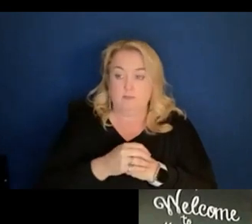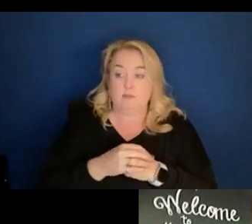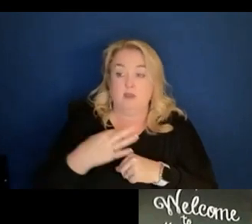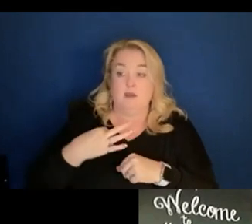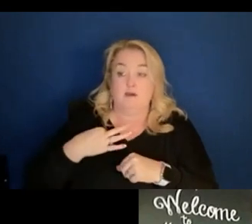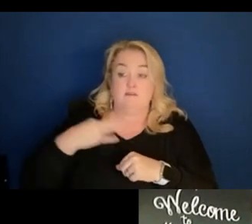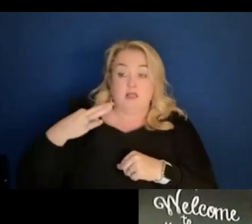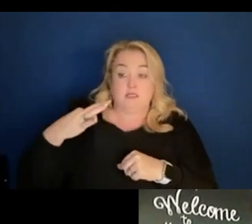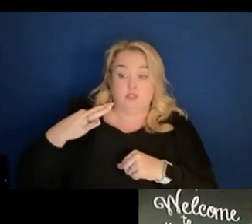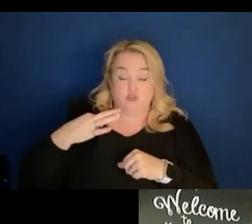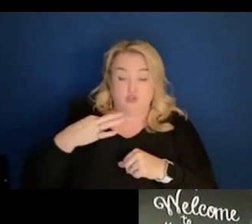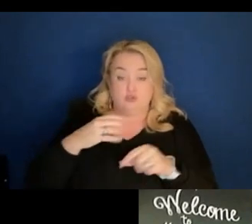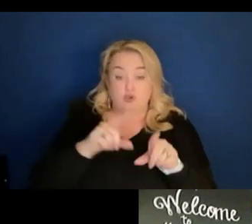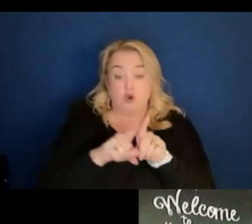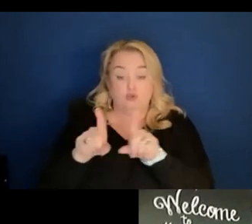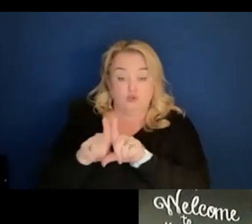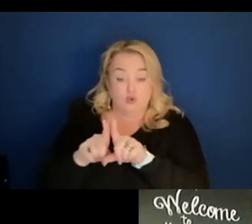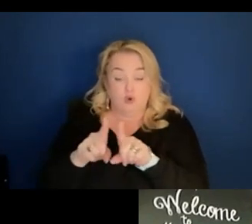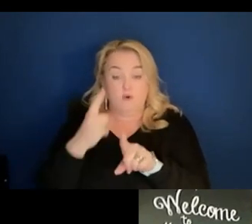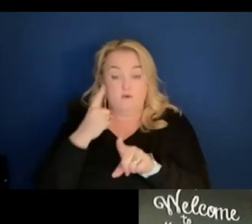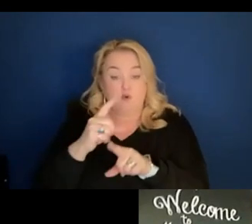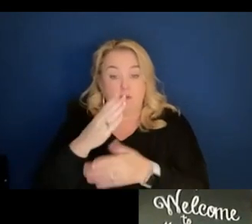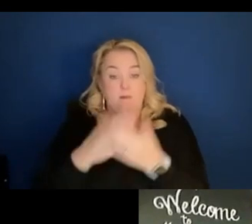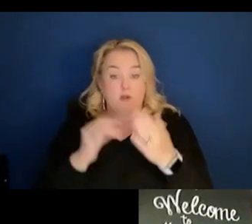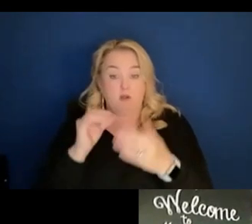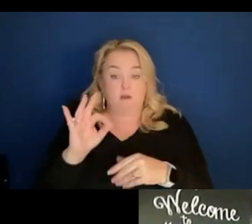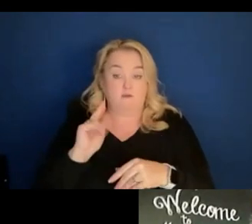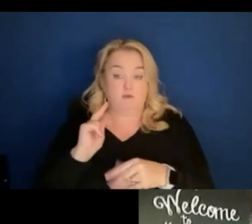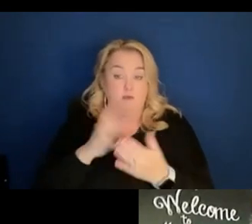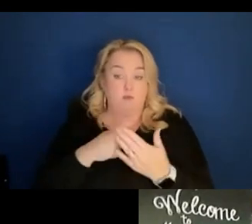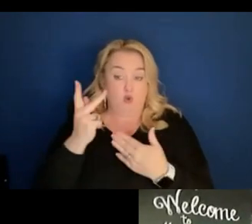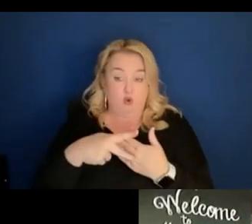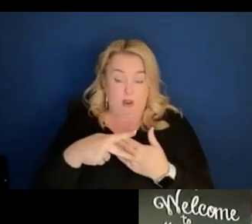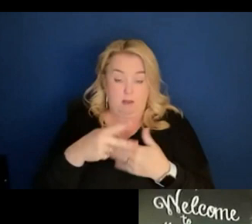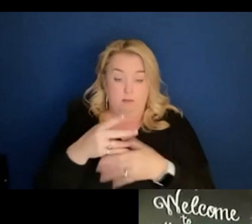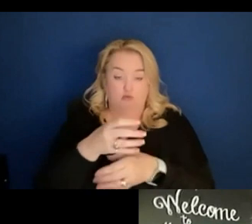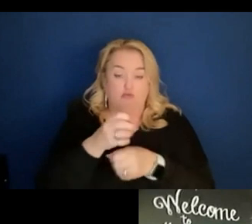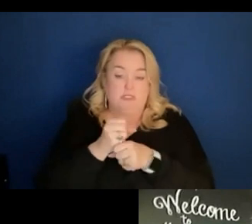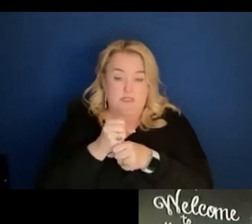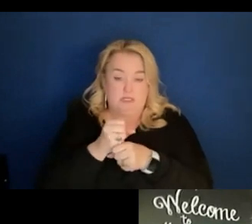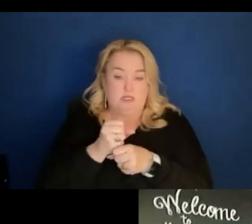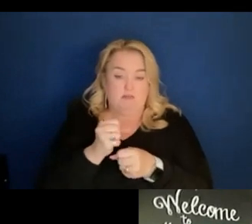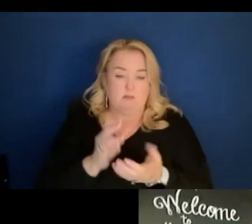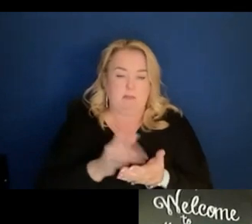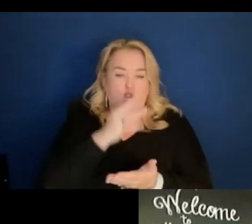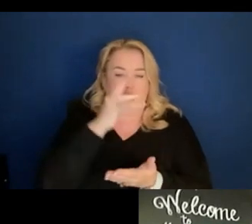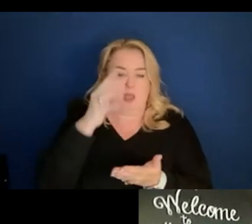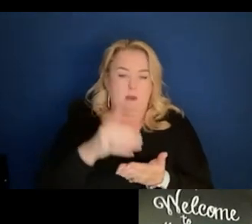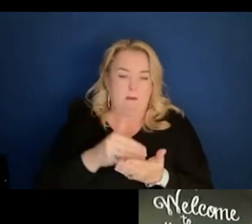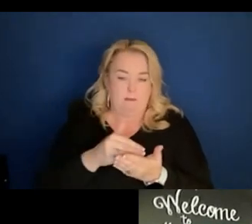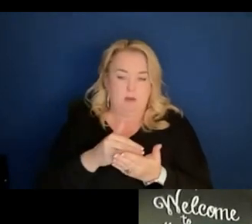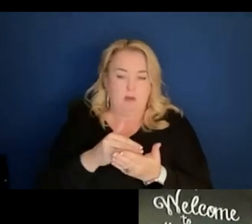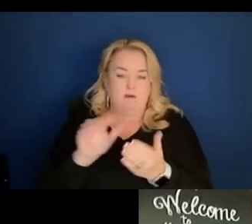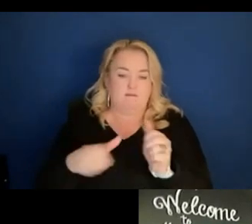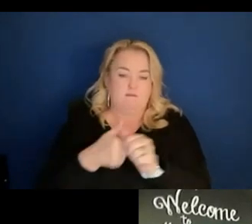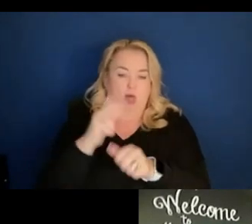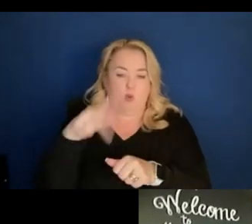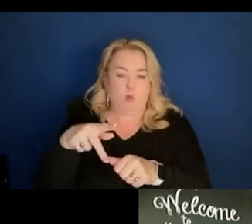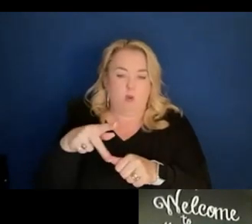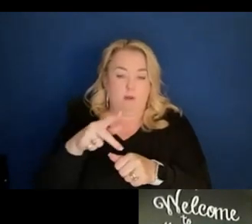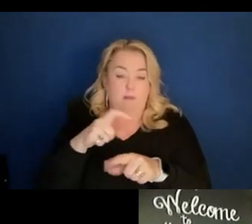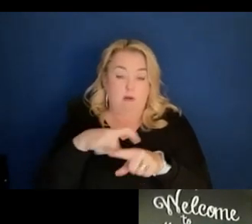volunteers also, as part of our program, receive periodic follow-up calls from our volunteer